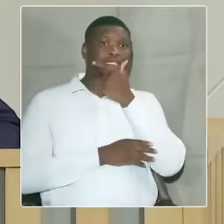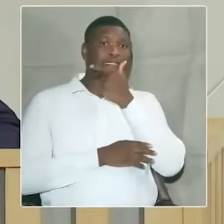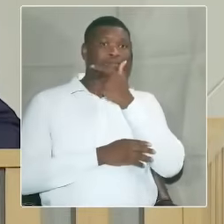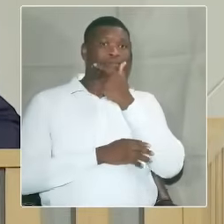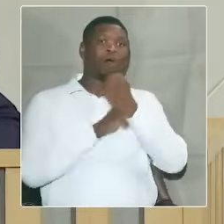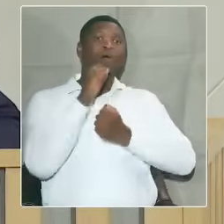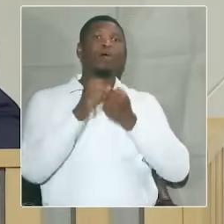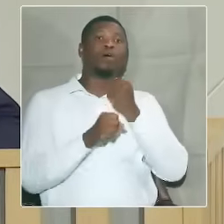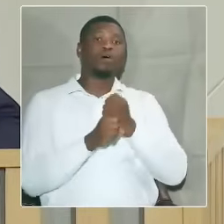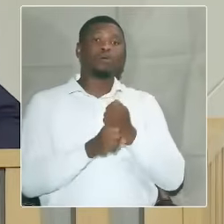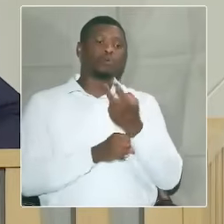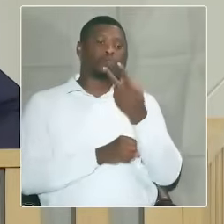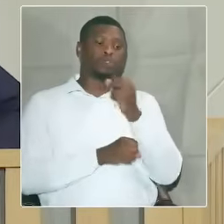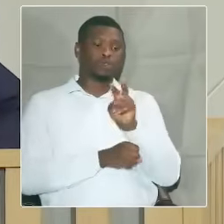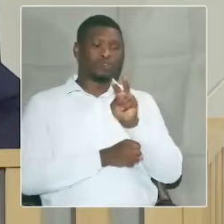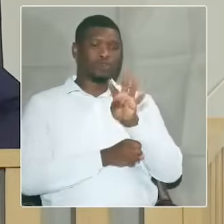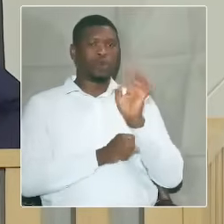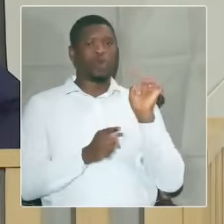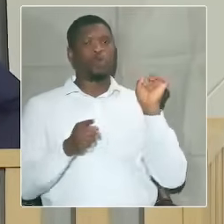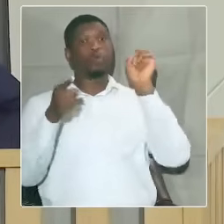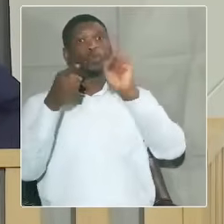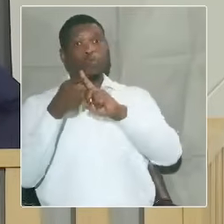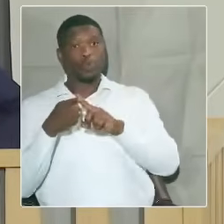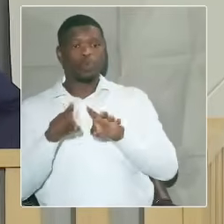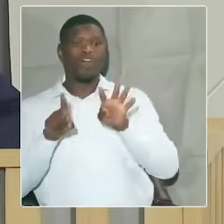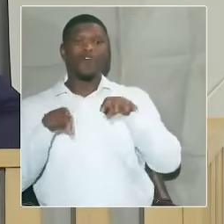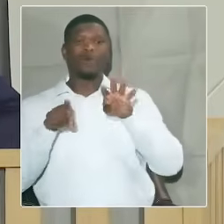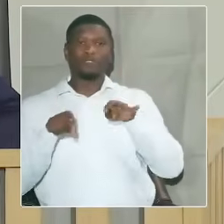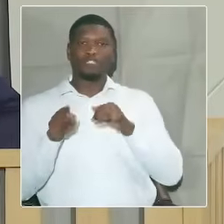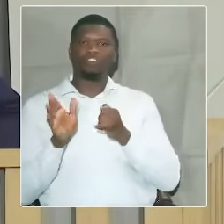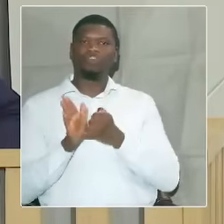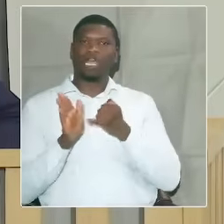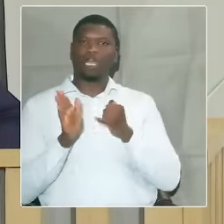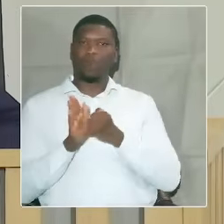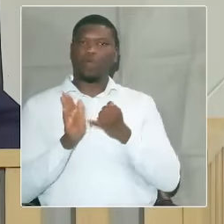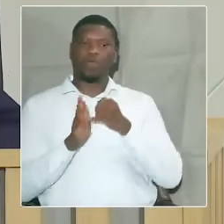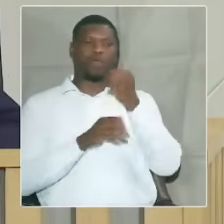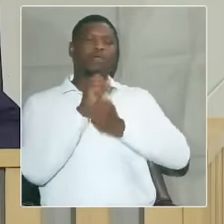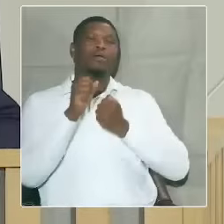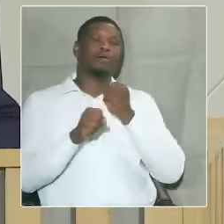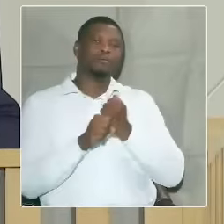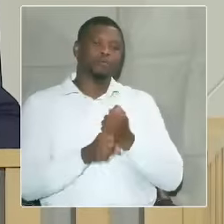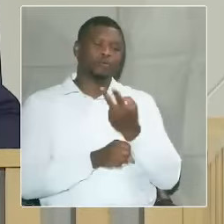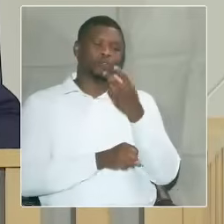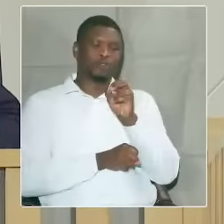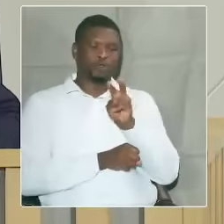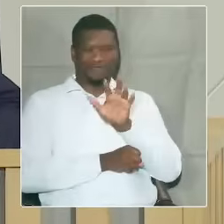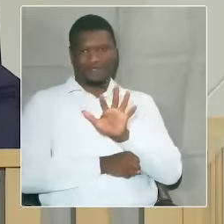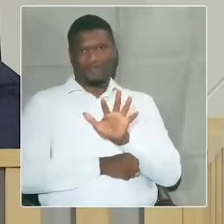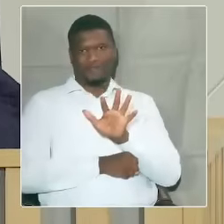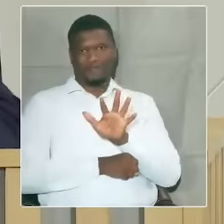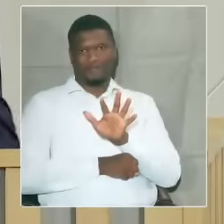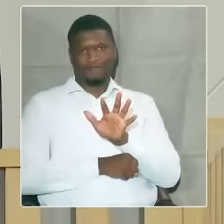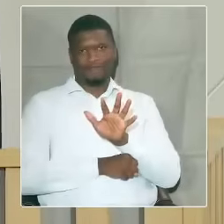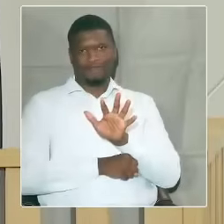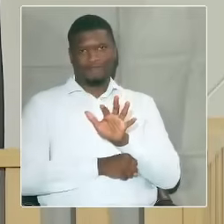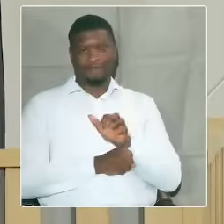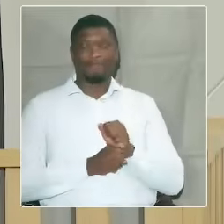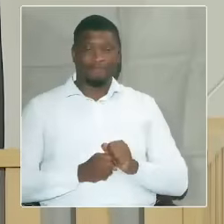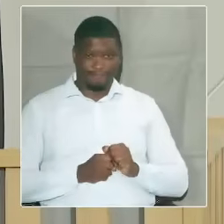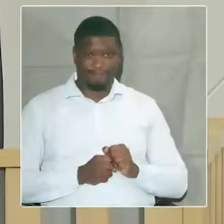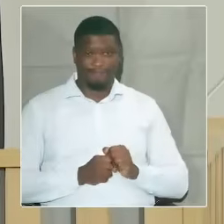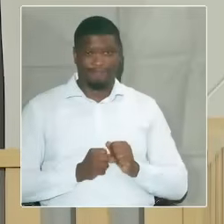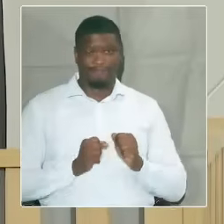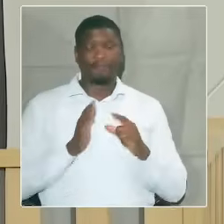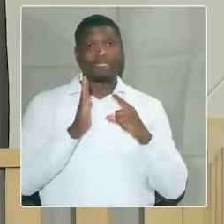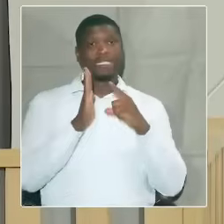of December 2024 to 14 January 2025. So on